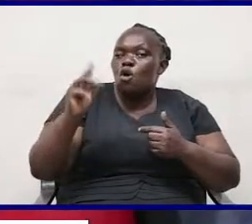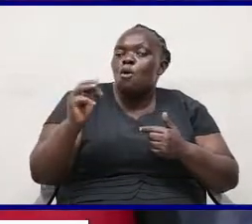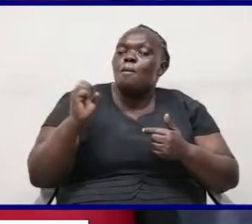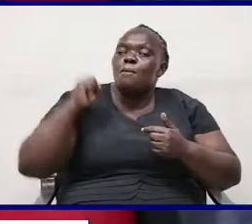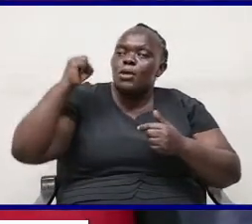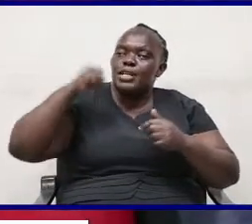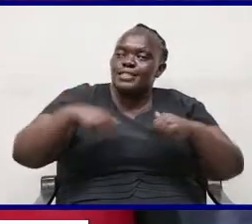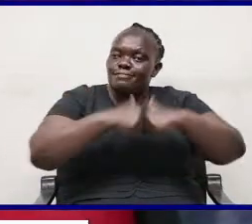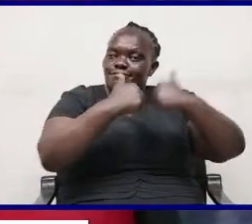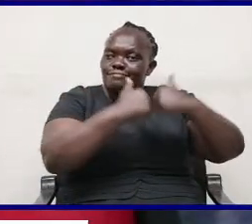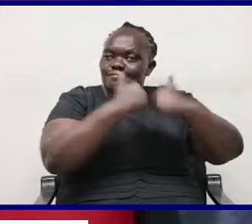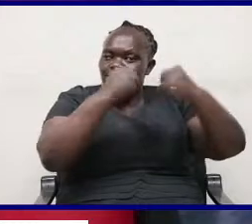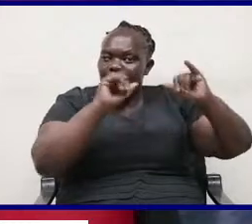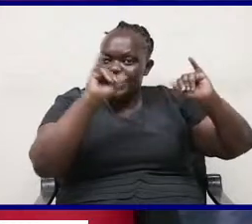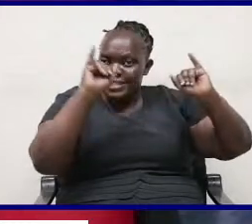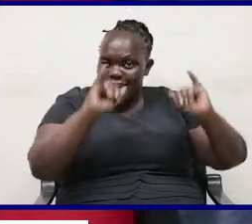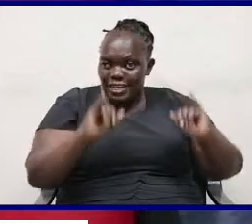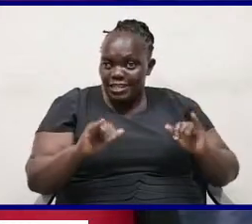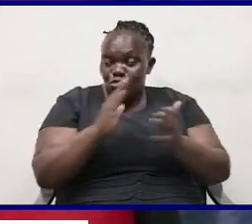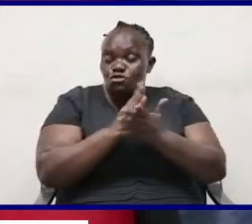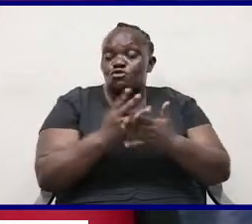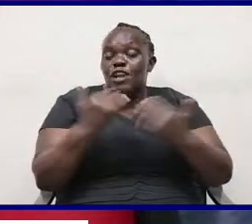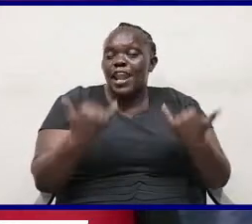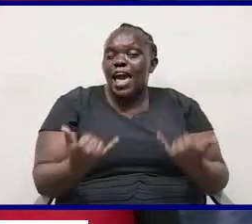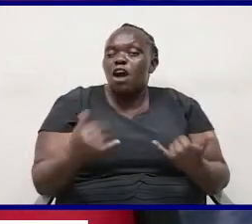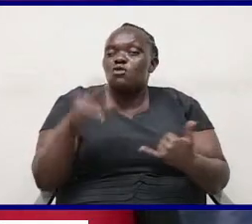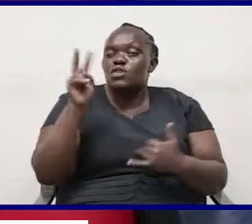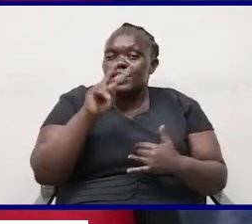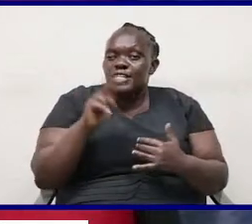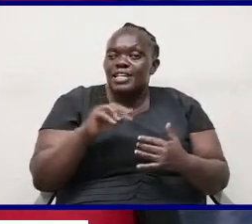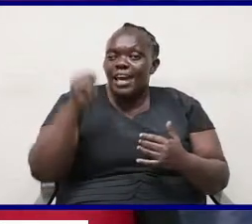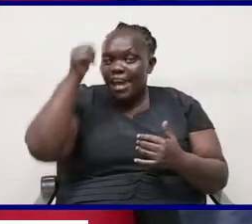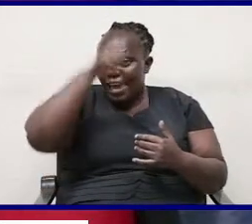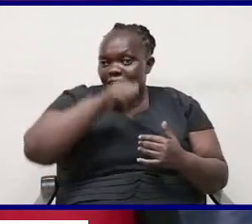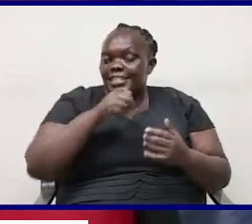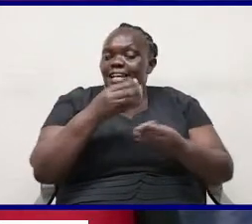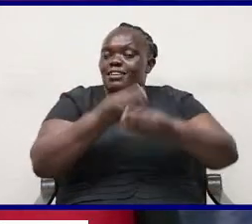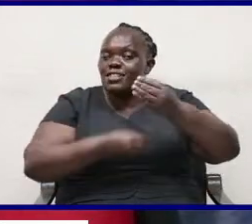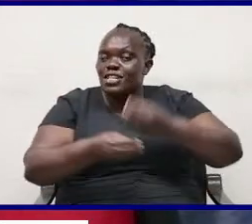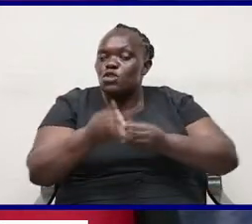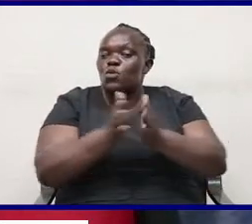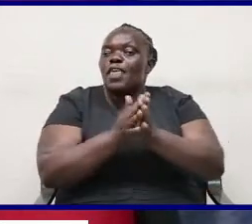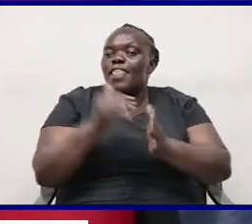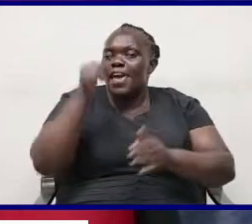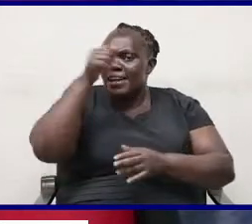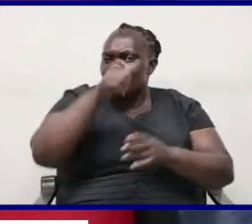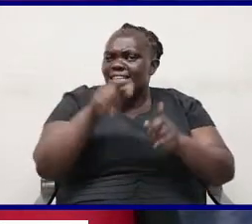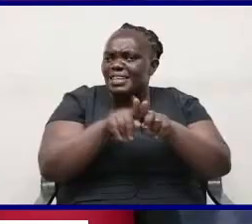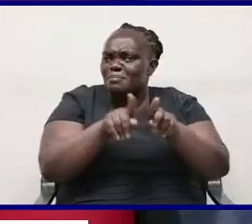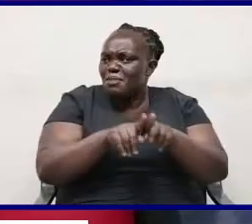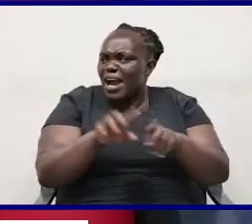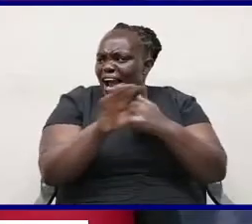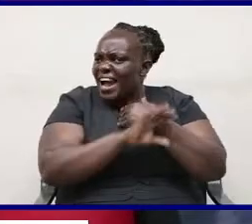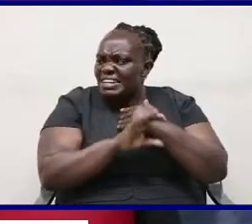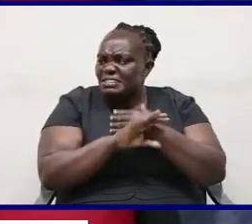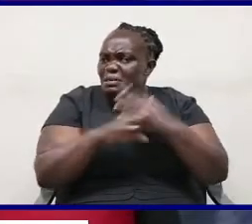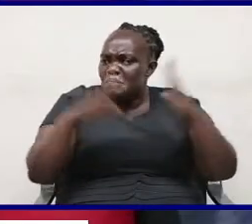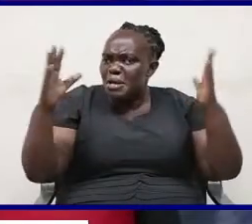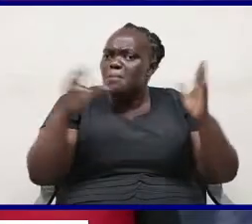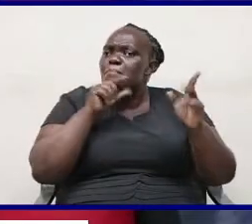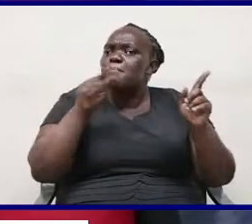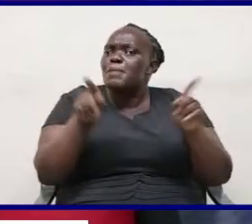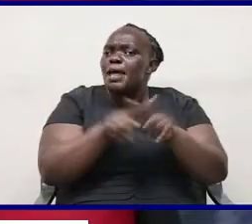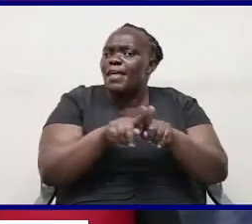that is happening internationally, we are now seeing Asia is trading with Asia, because the big brothers